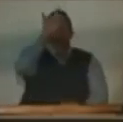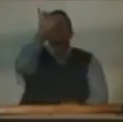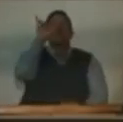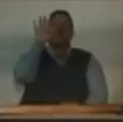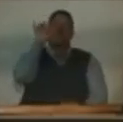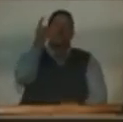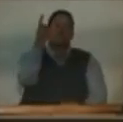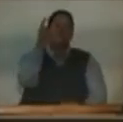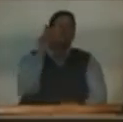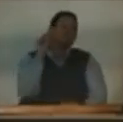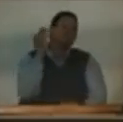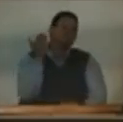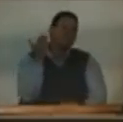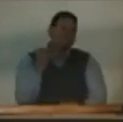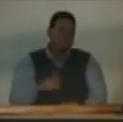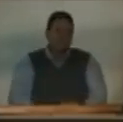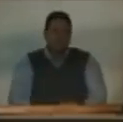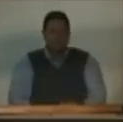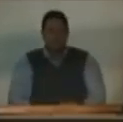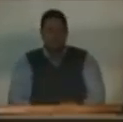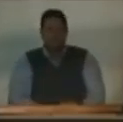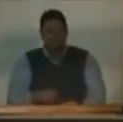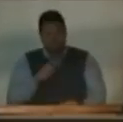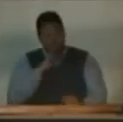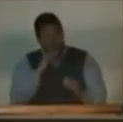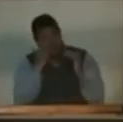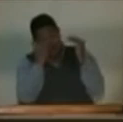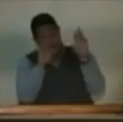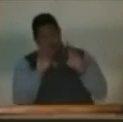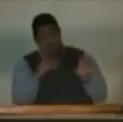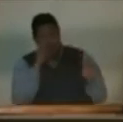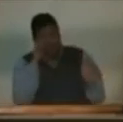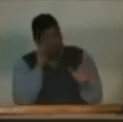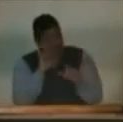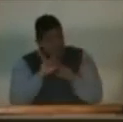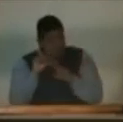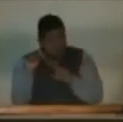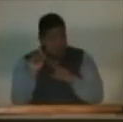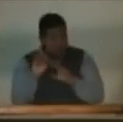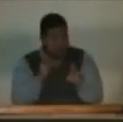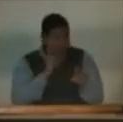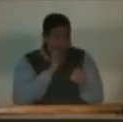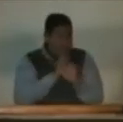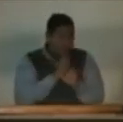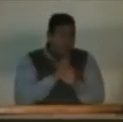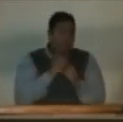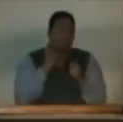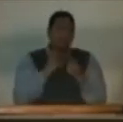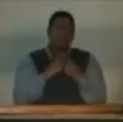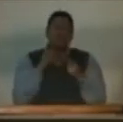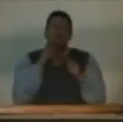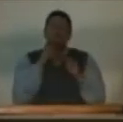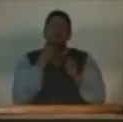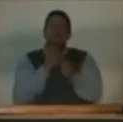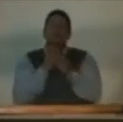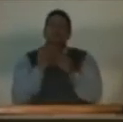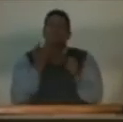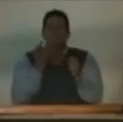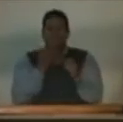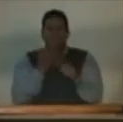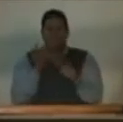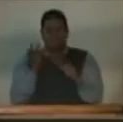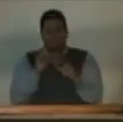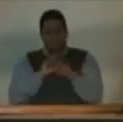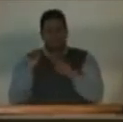1st, 2015. The level of readiness for the examination, as well as the mastery of concepts and skills to